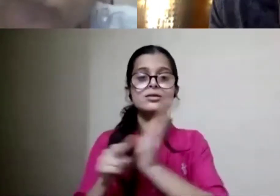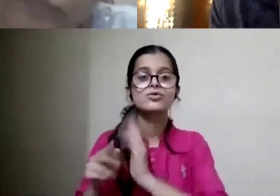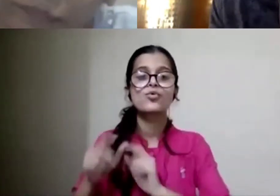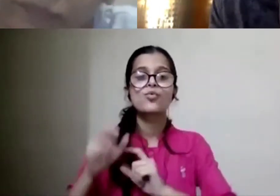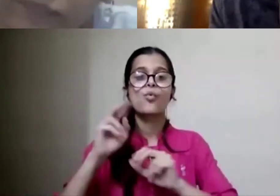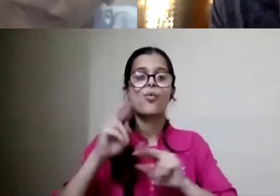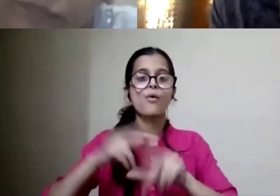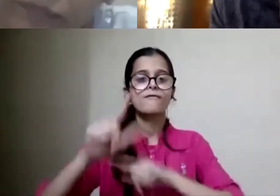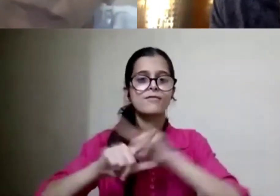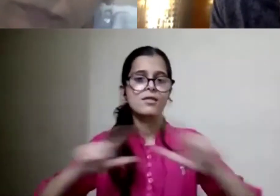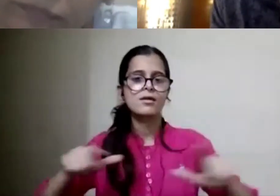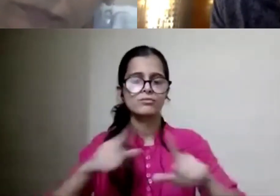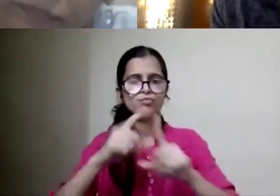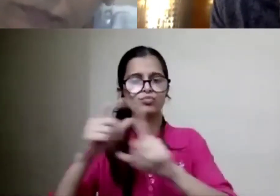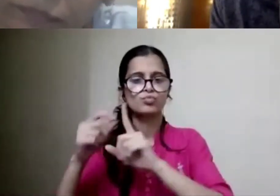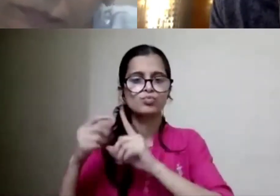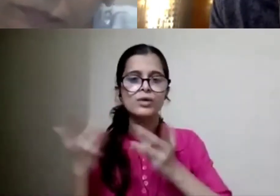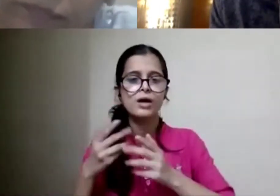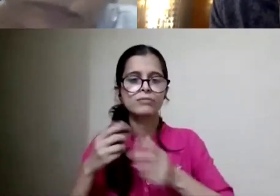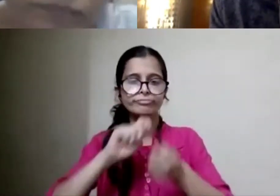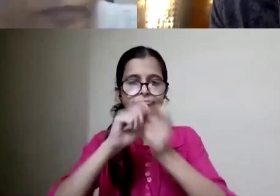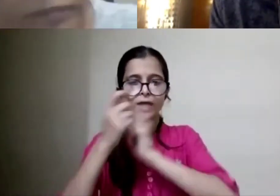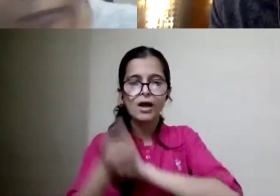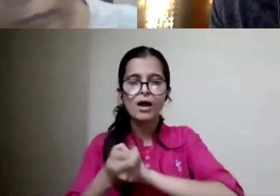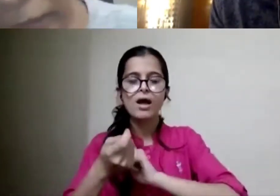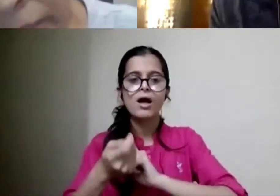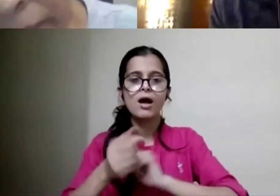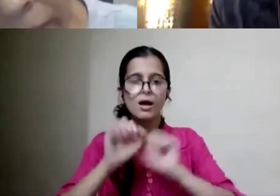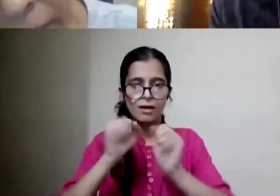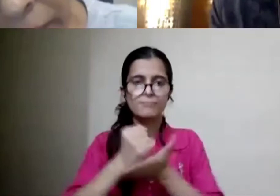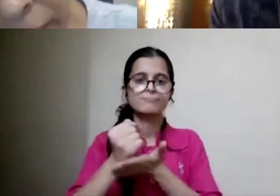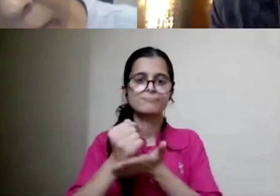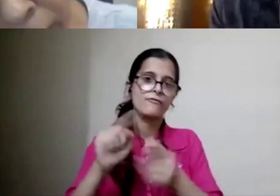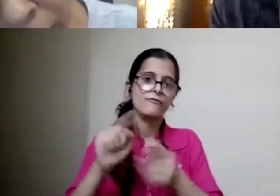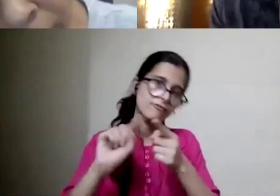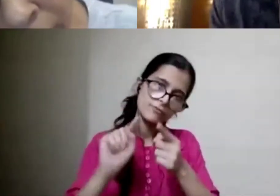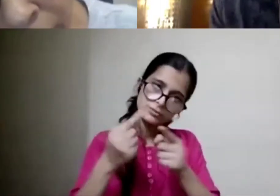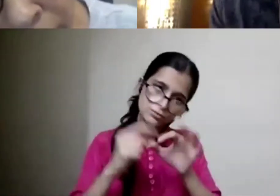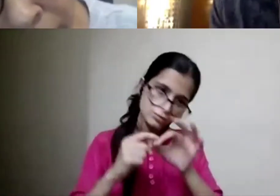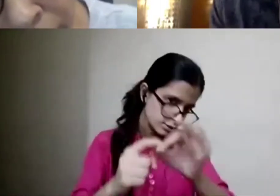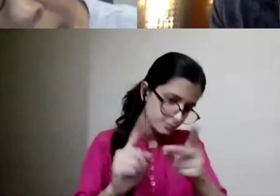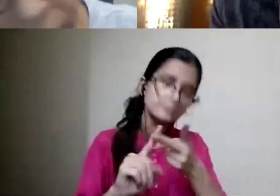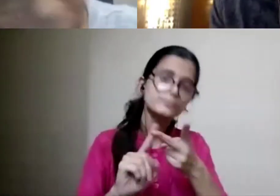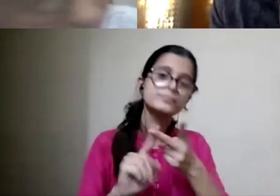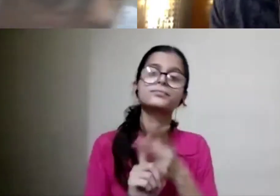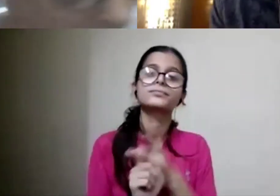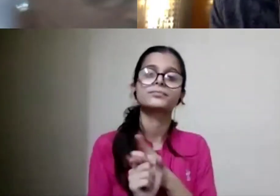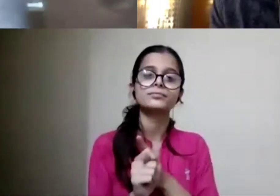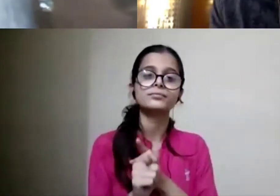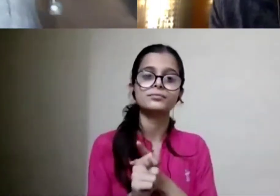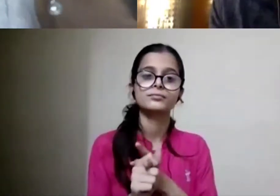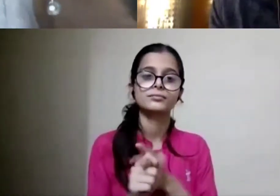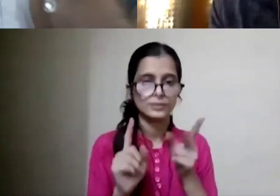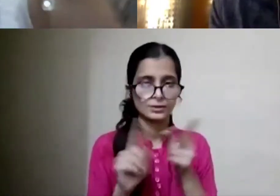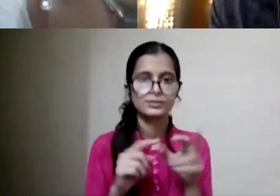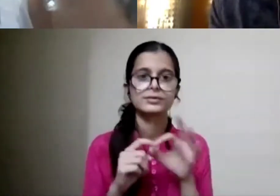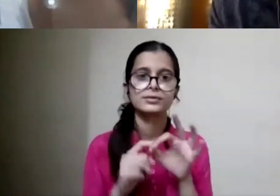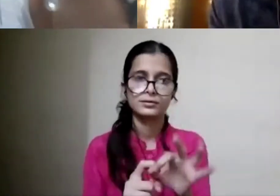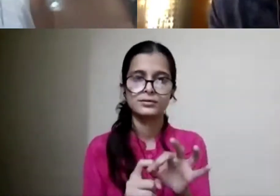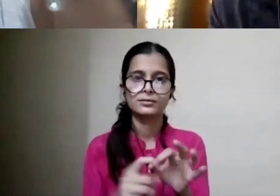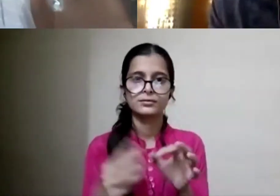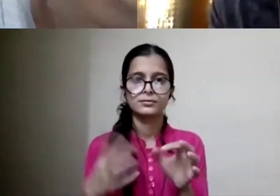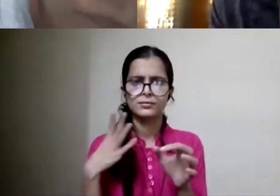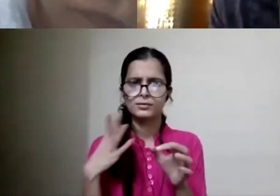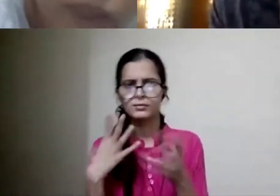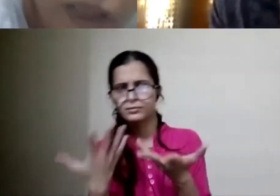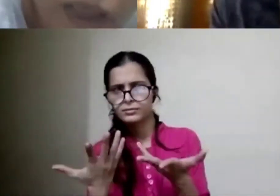can they be made to do to reform their practice? So that was the first question. And I can go on to say the second one or wait, whatever